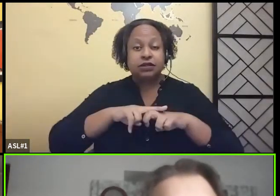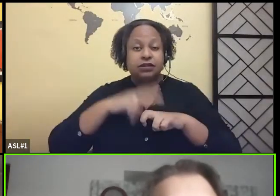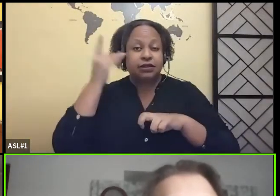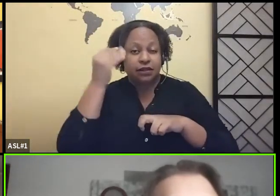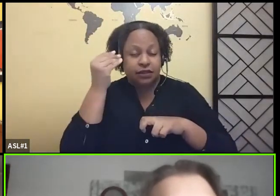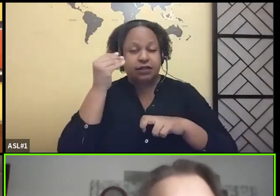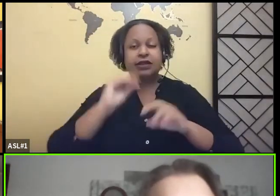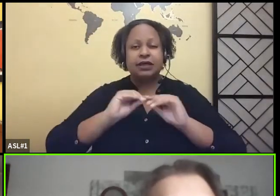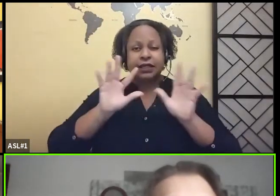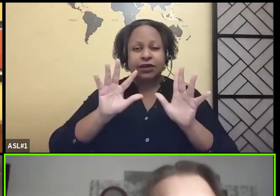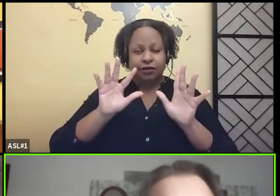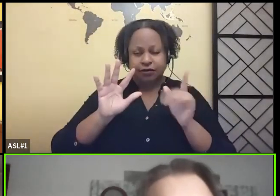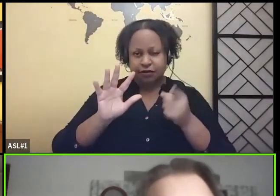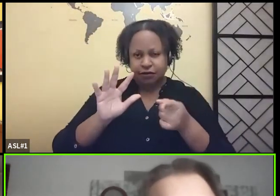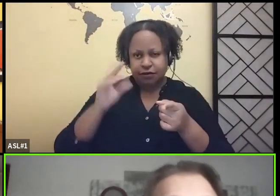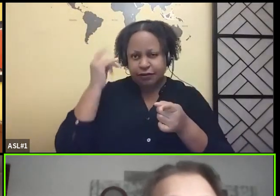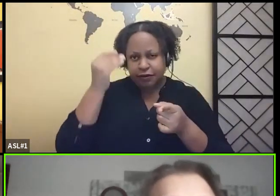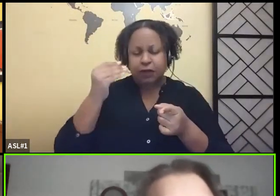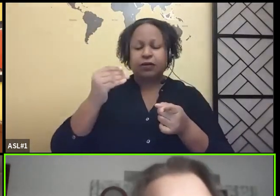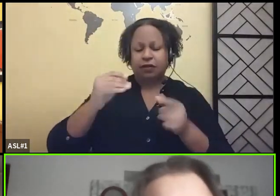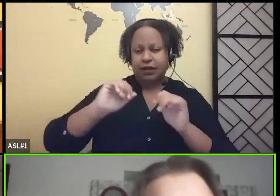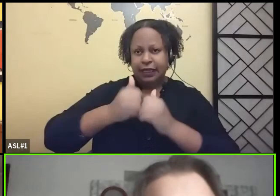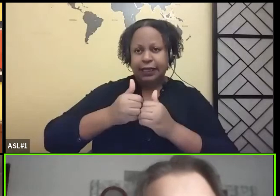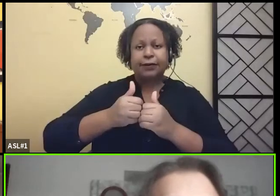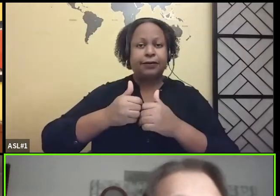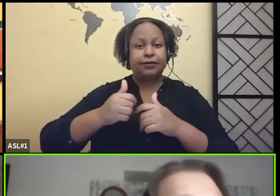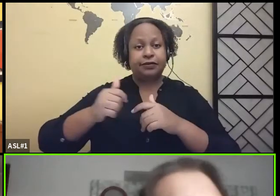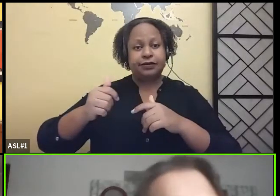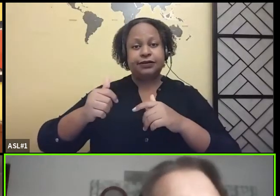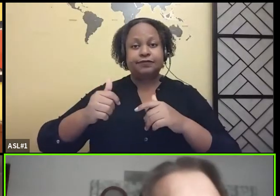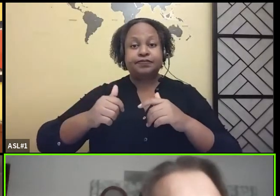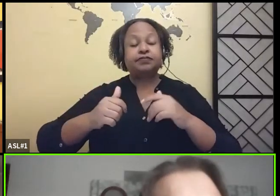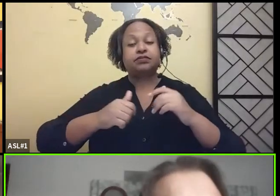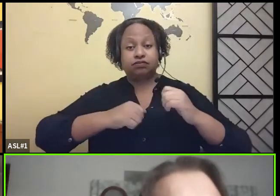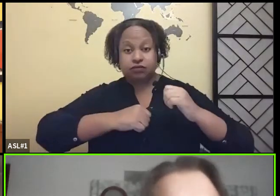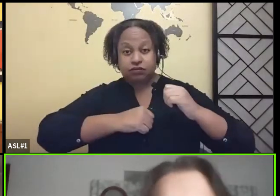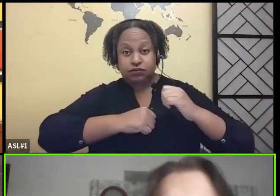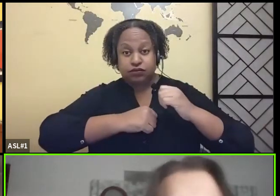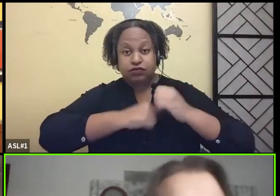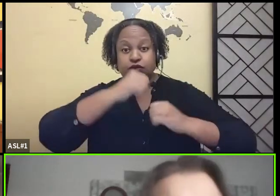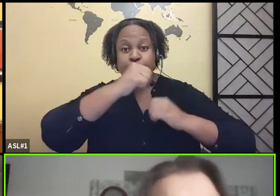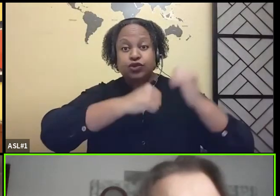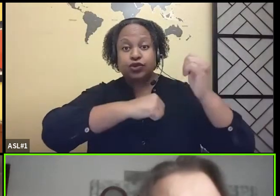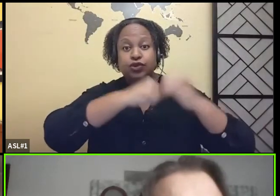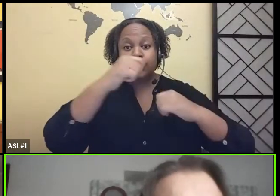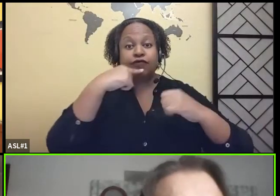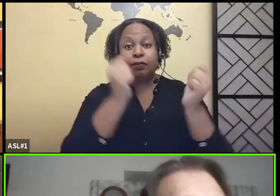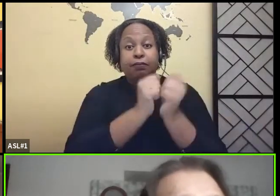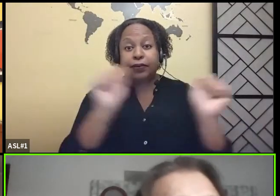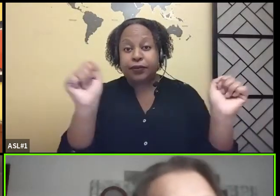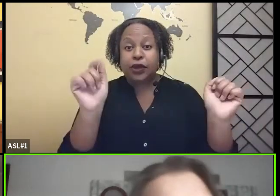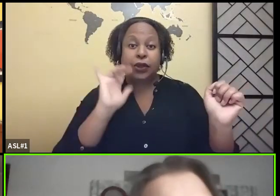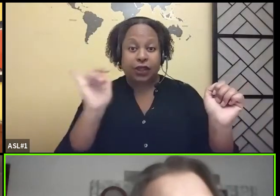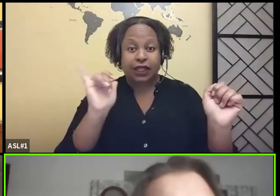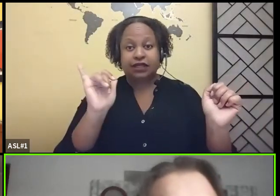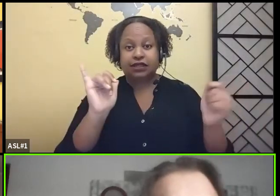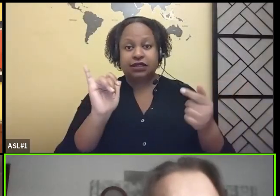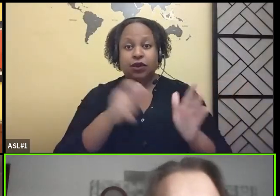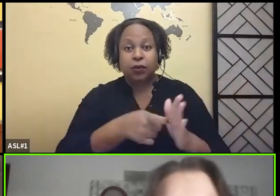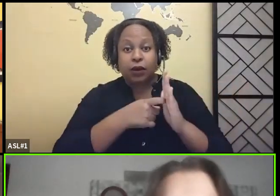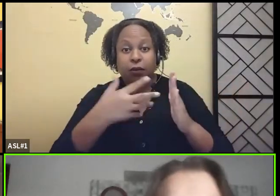way on mapping the infrastructure of liberation for a region. Like, what do you need? Why do you need